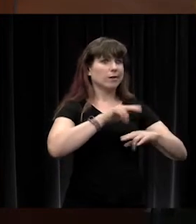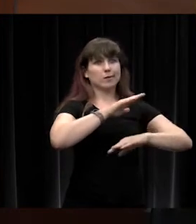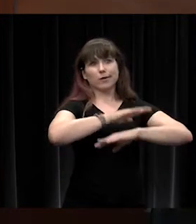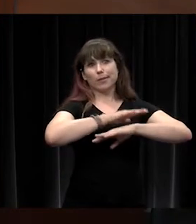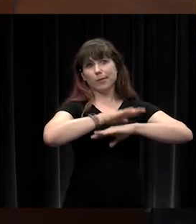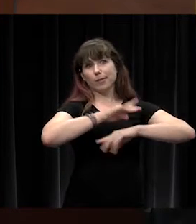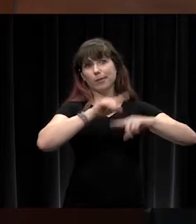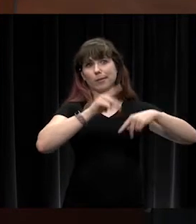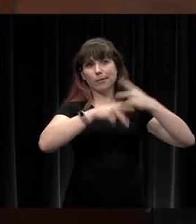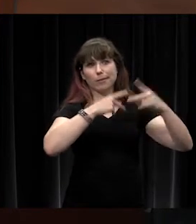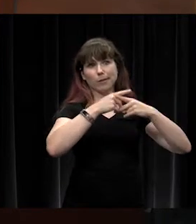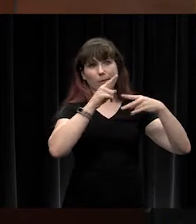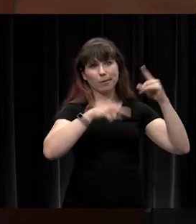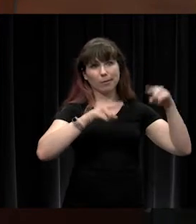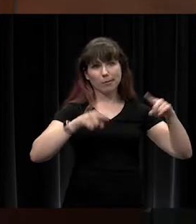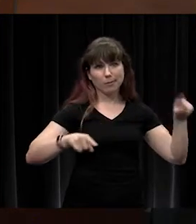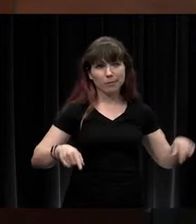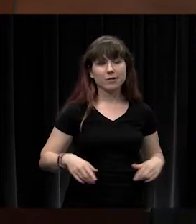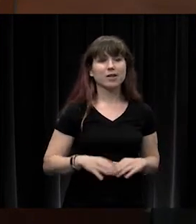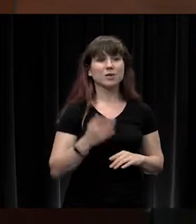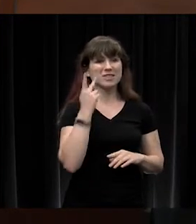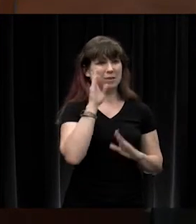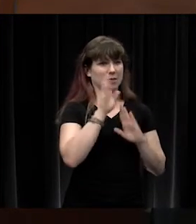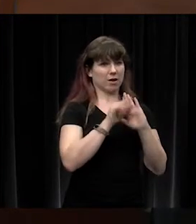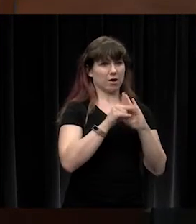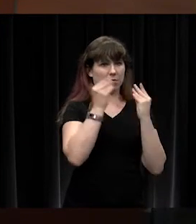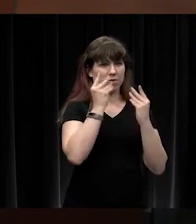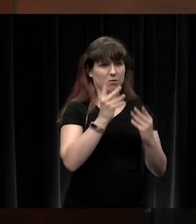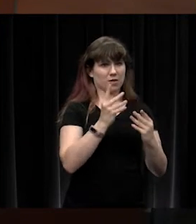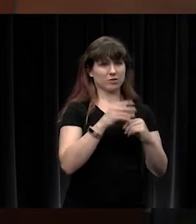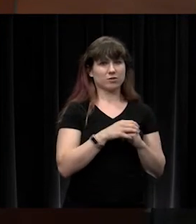In the backup information that I gave to you,